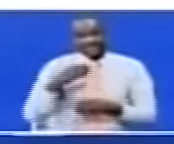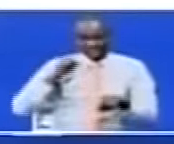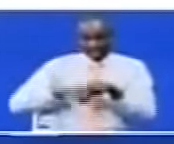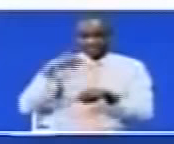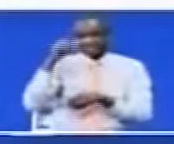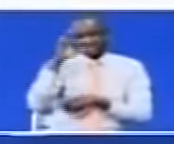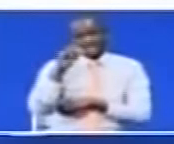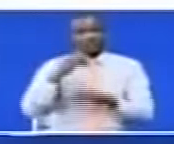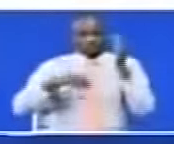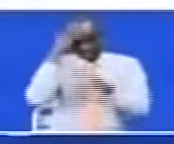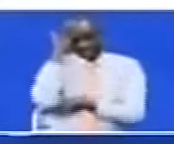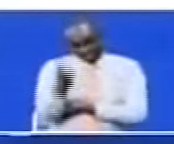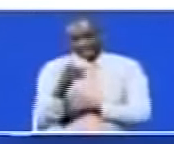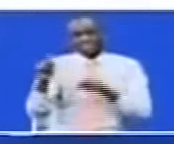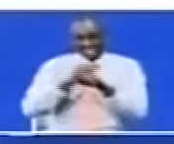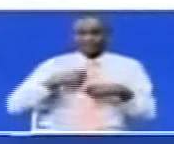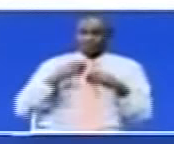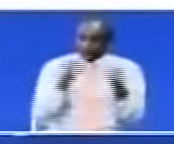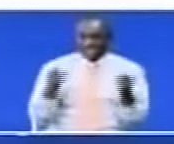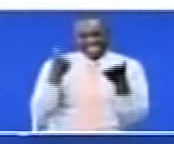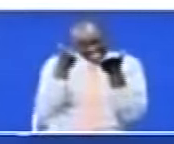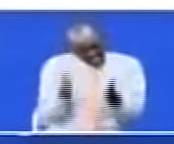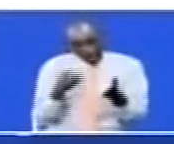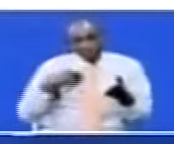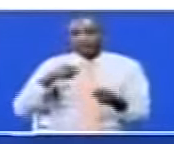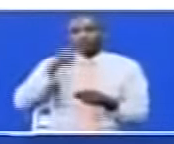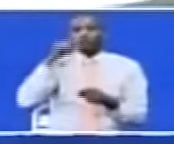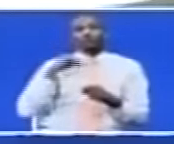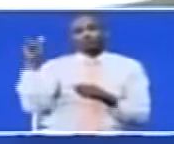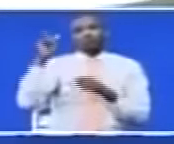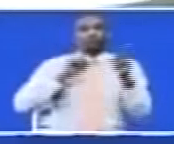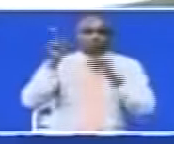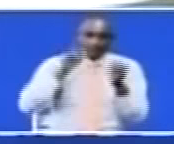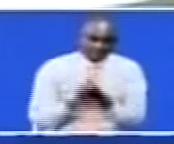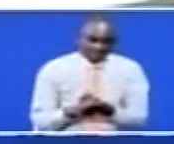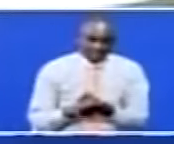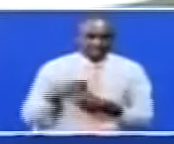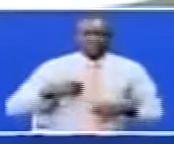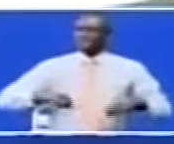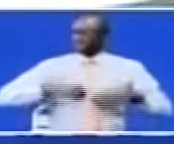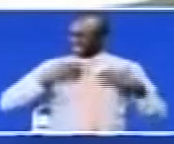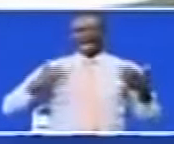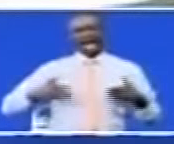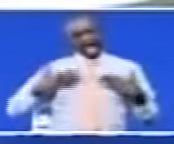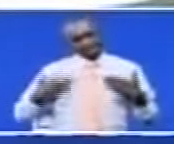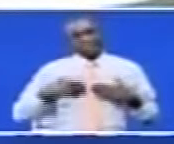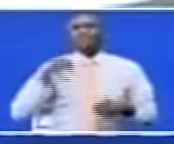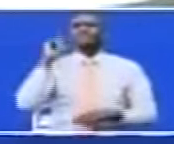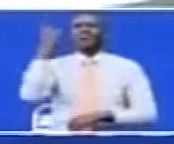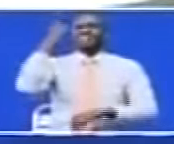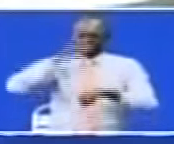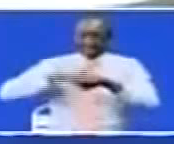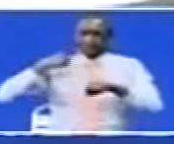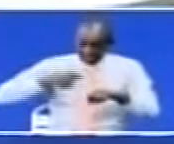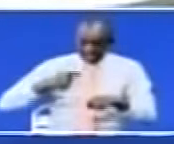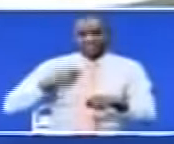KCA University, tukatrainiwa, sasa ndio saa tumechaguliwa kwenda tour. I feel so excited because it is my first time